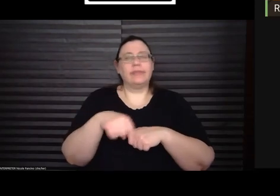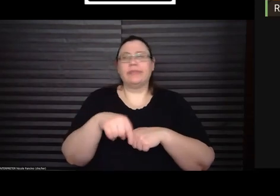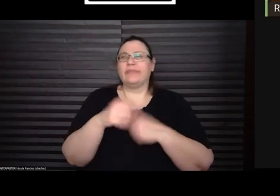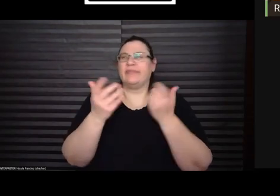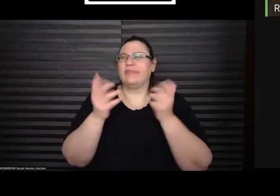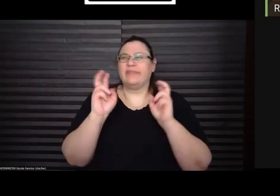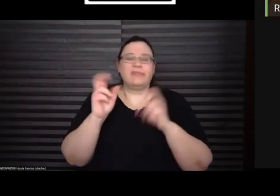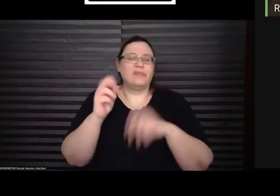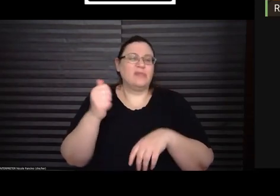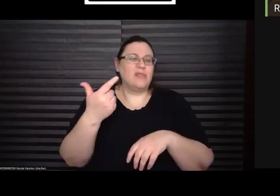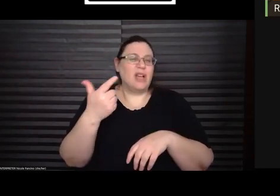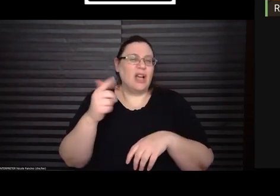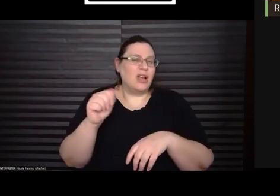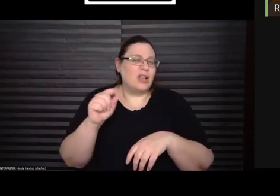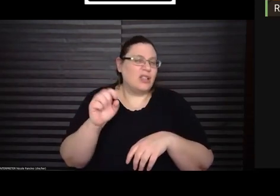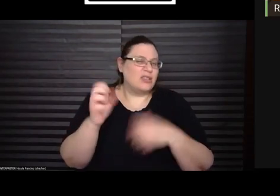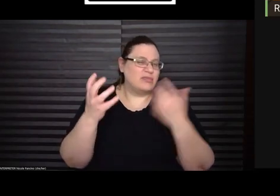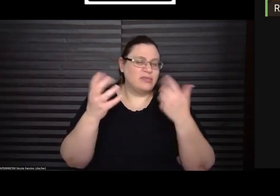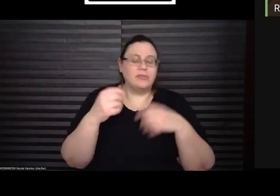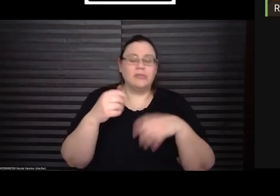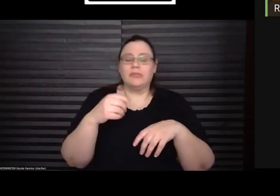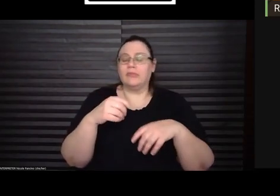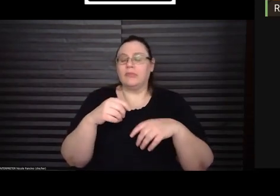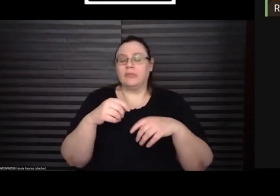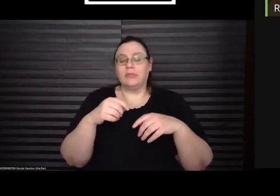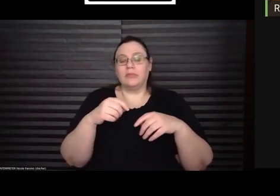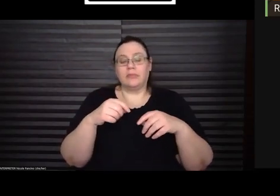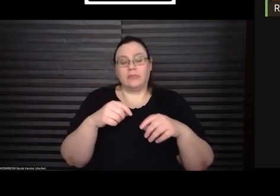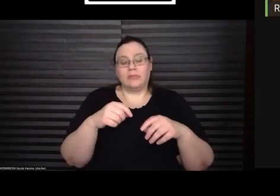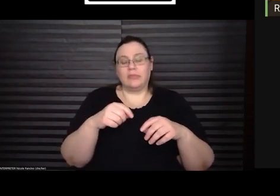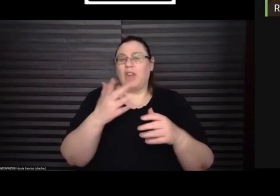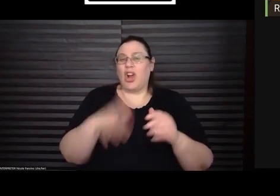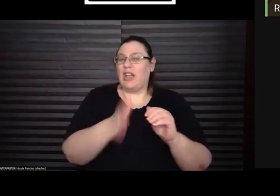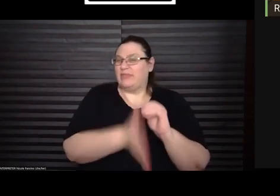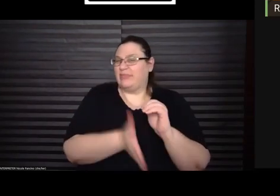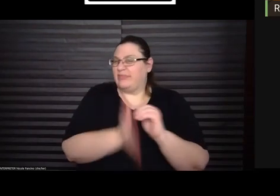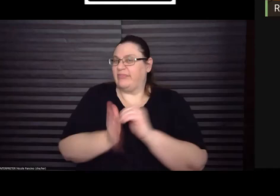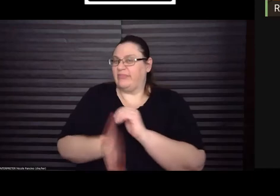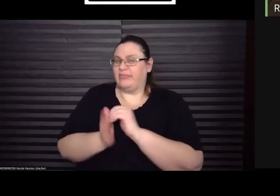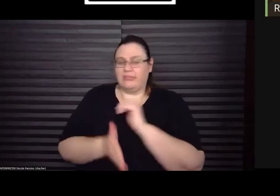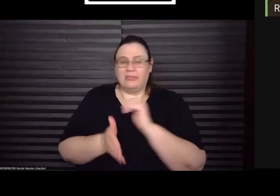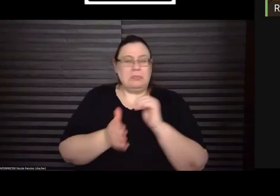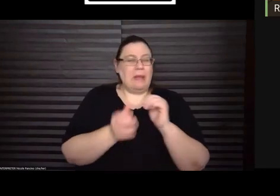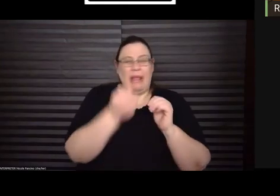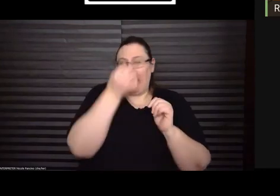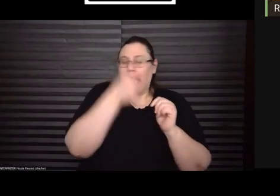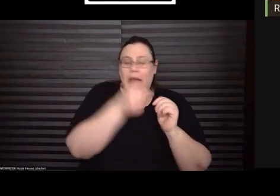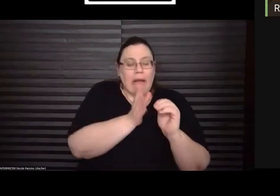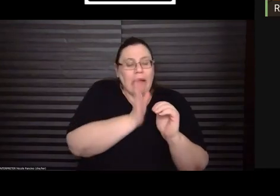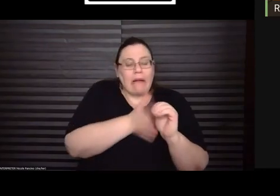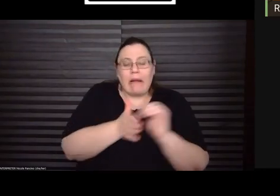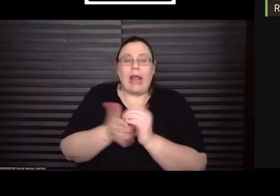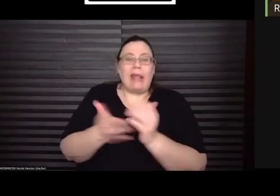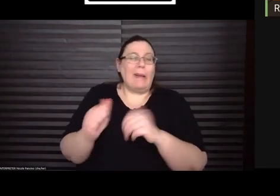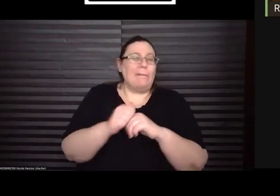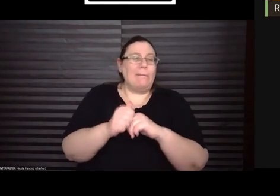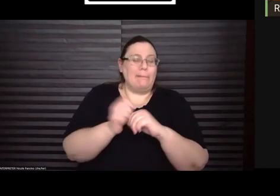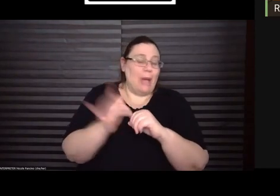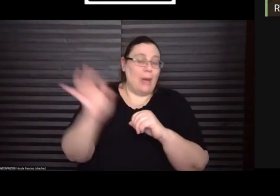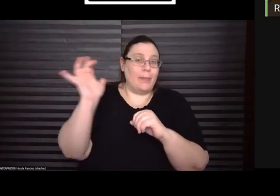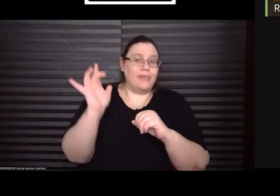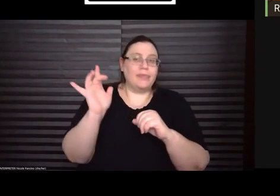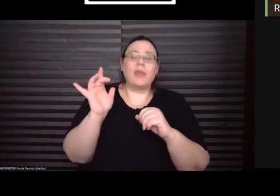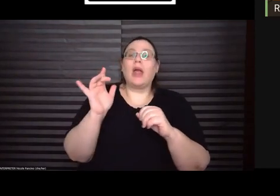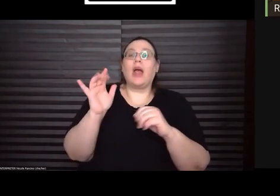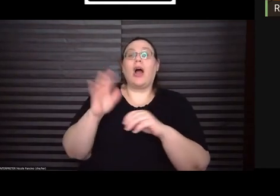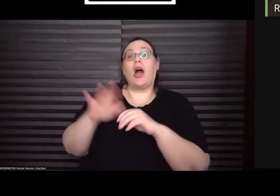they were, you know, things like agates or, you know, and they'd been sliced into, you know, into thin slices and then polished